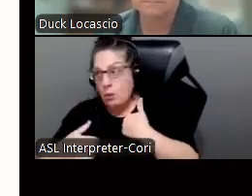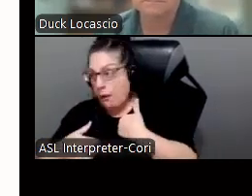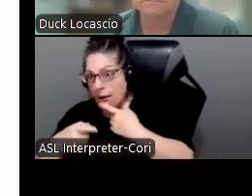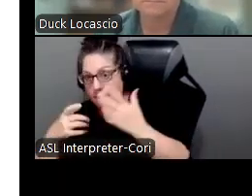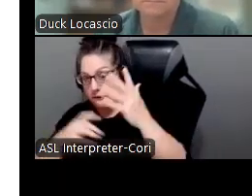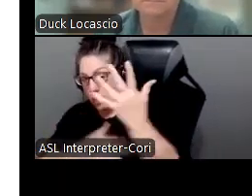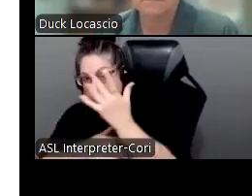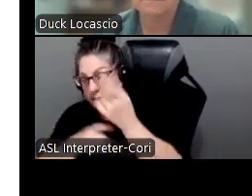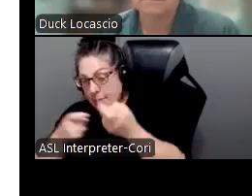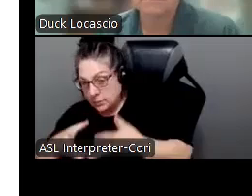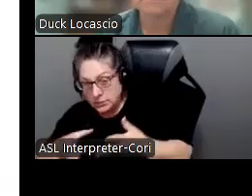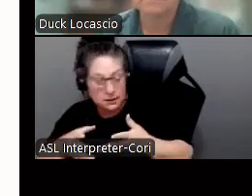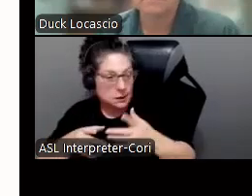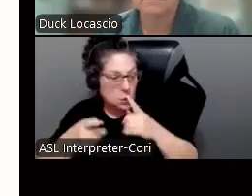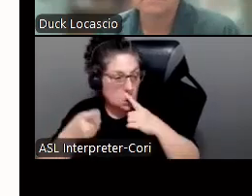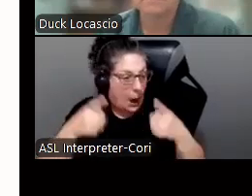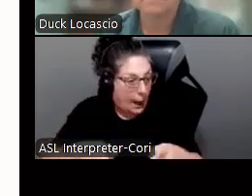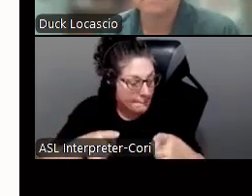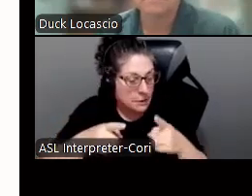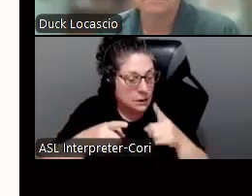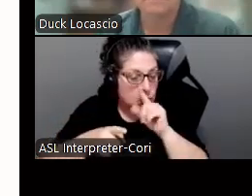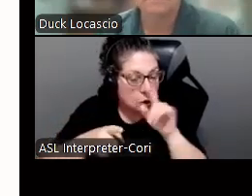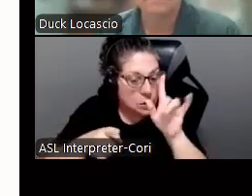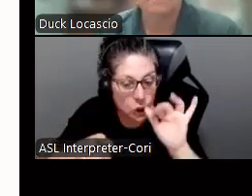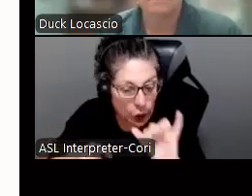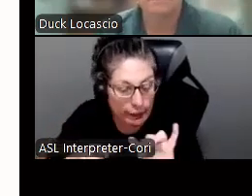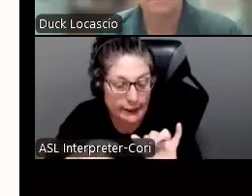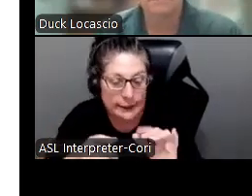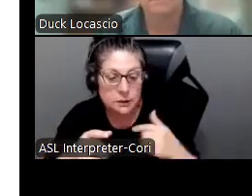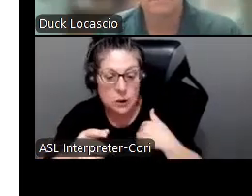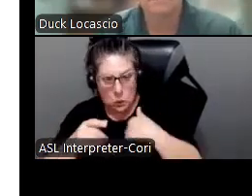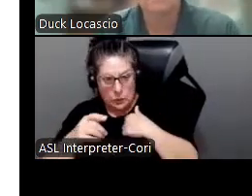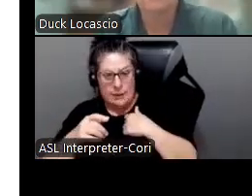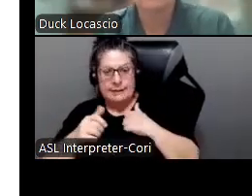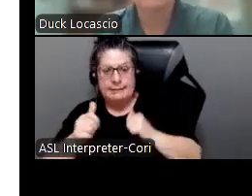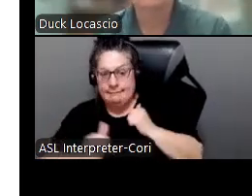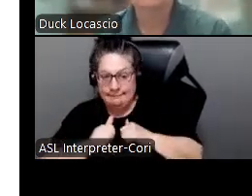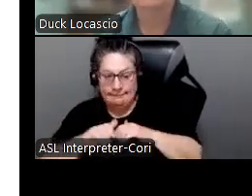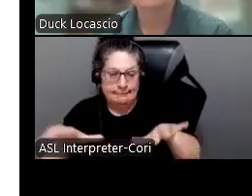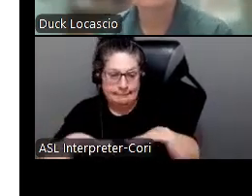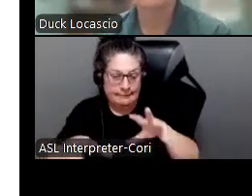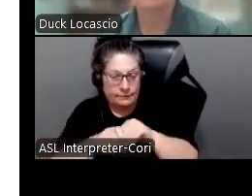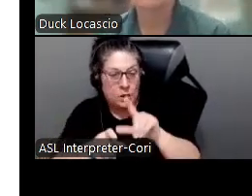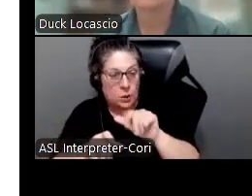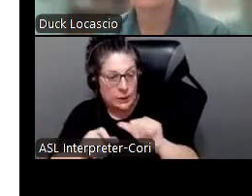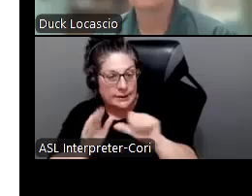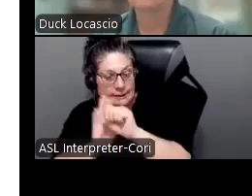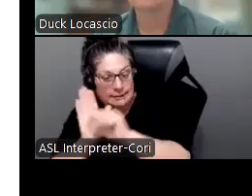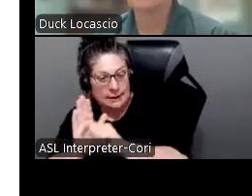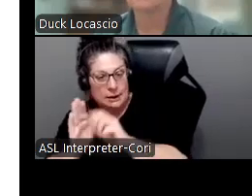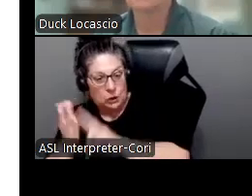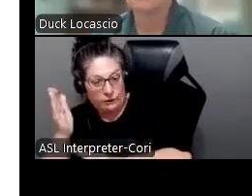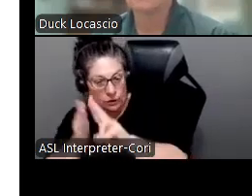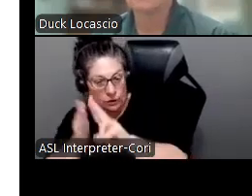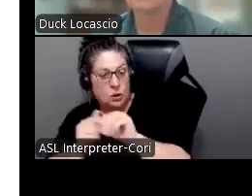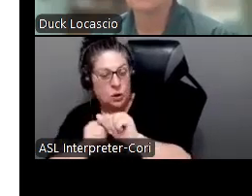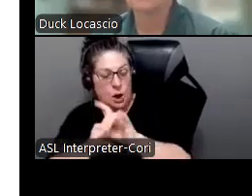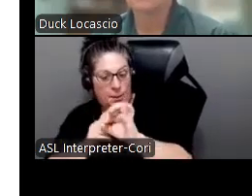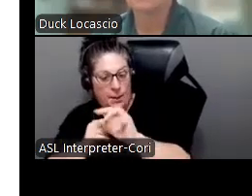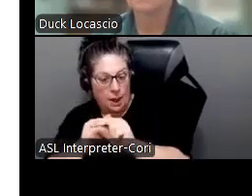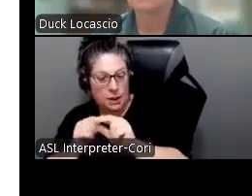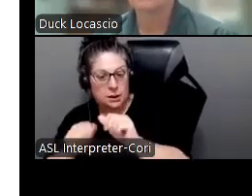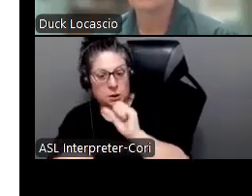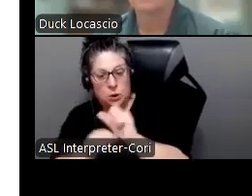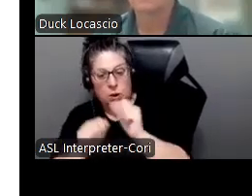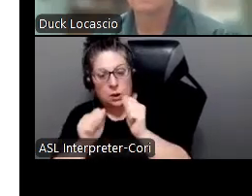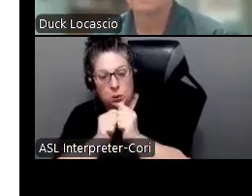management. And so we're actively involved through Audubon right now with Louisiana State University, working on Swainson's